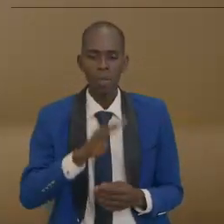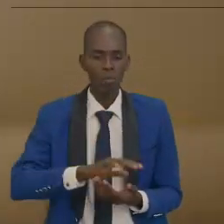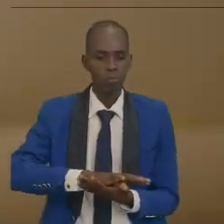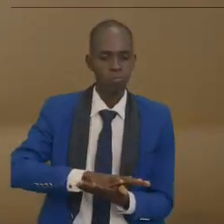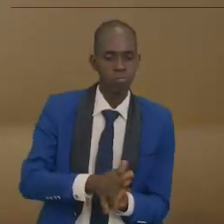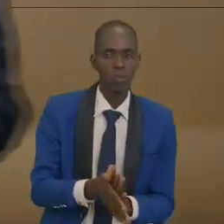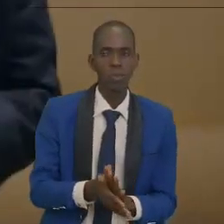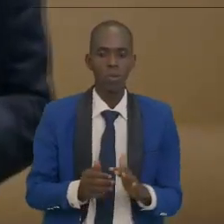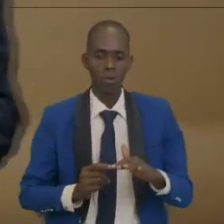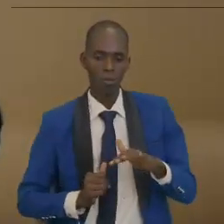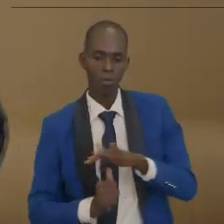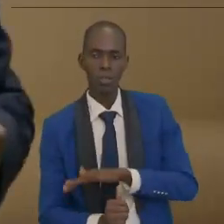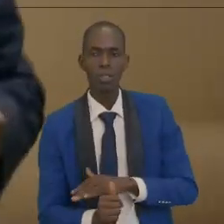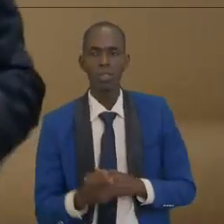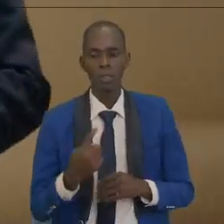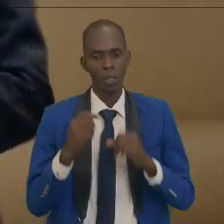that be